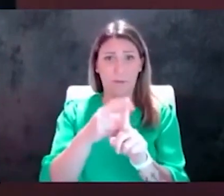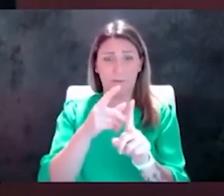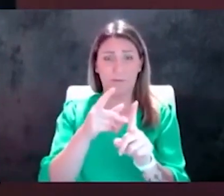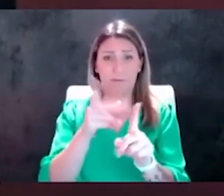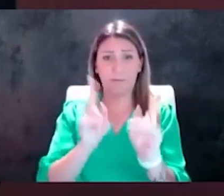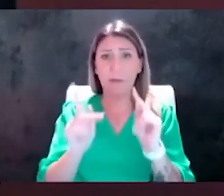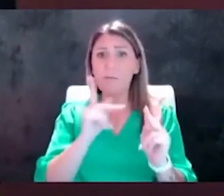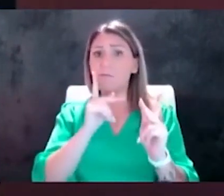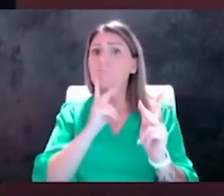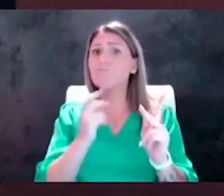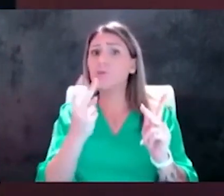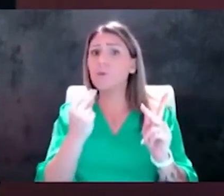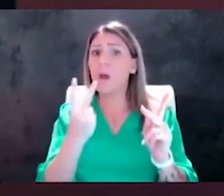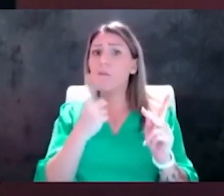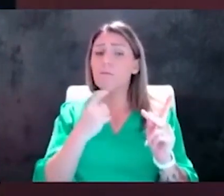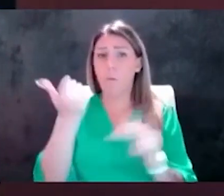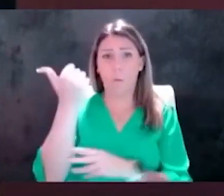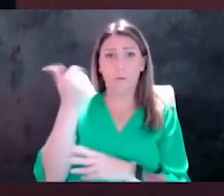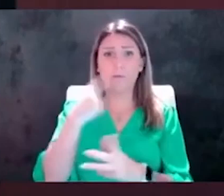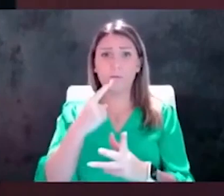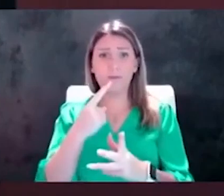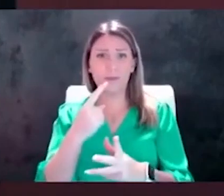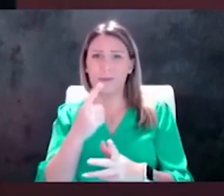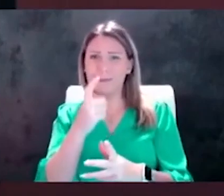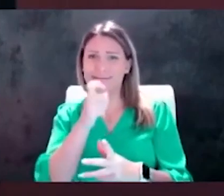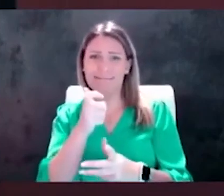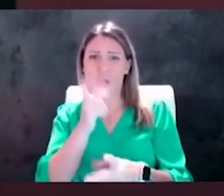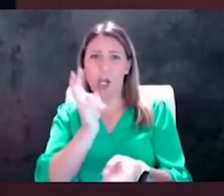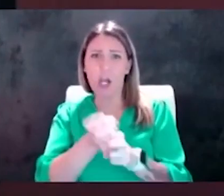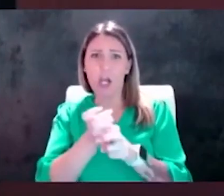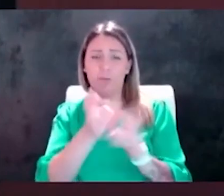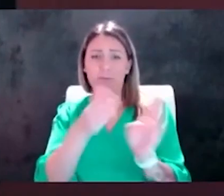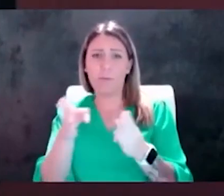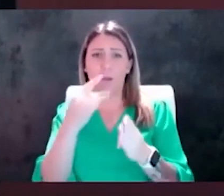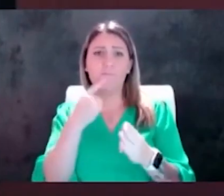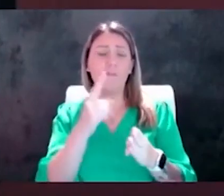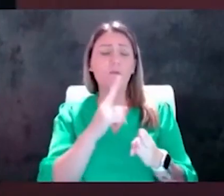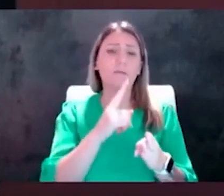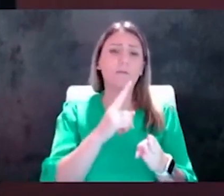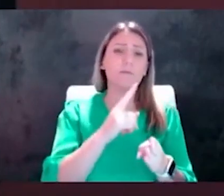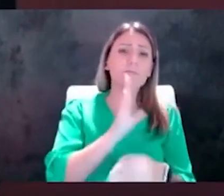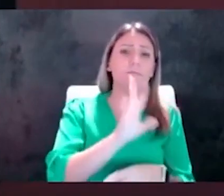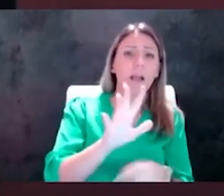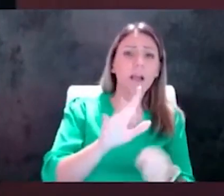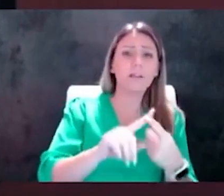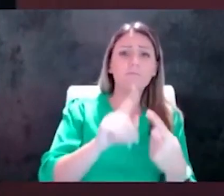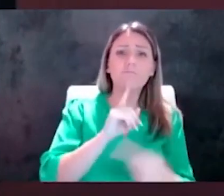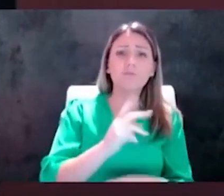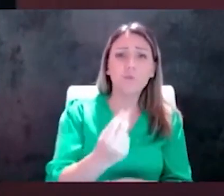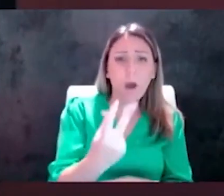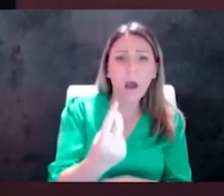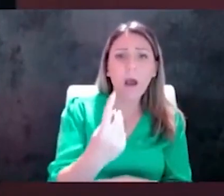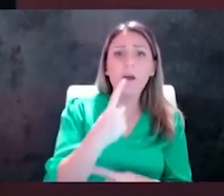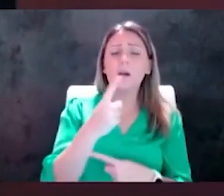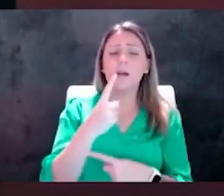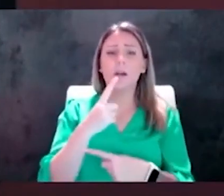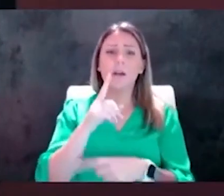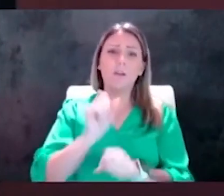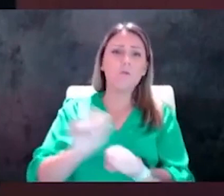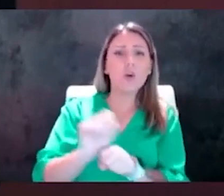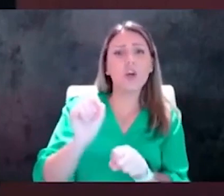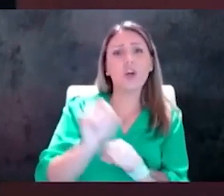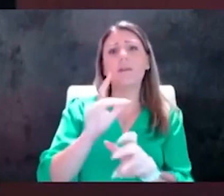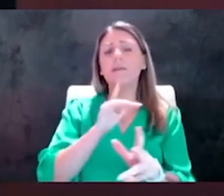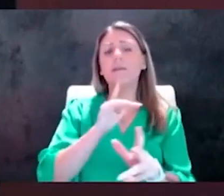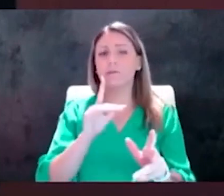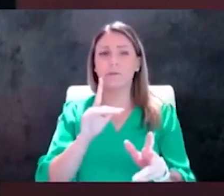to get us ready to do 5 to 12-year-olds. And I know folks at Children's have been working overtime to get their clinics ready. We're ready. But I think